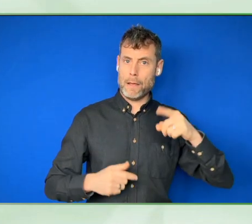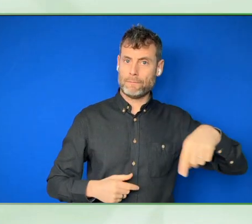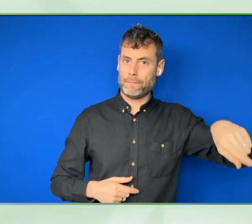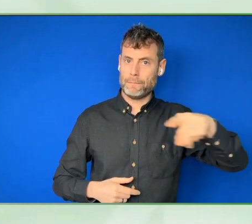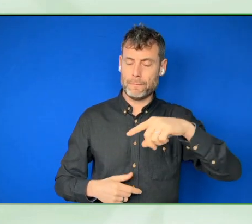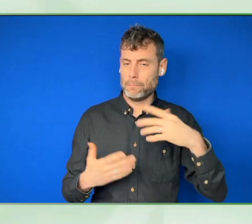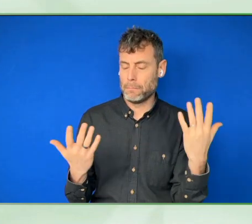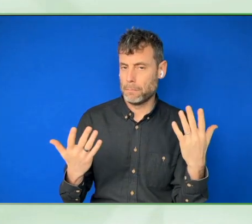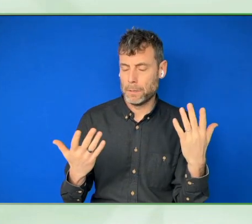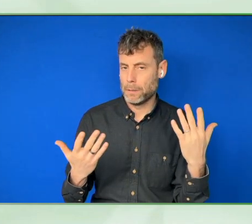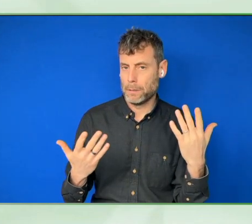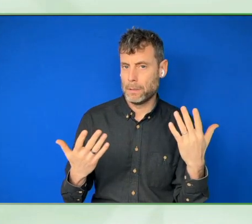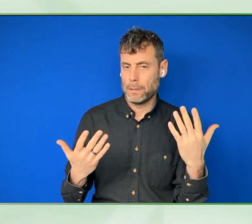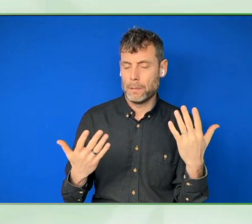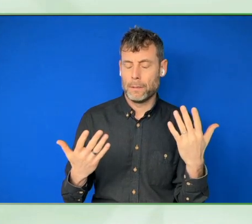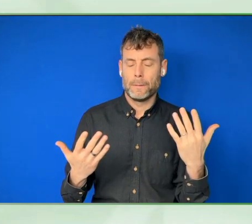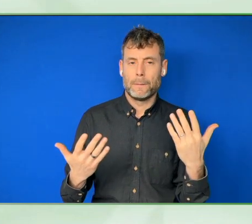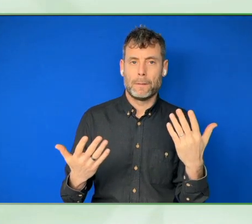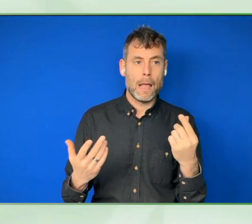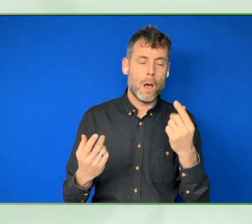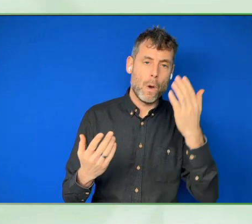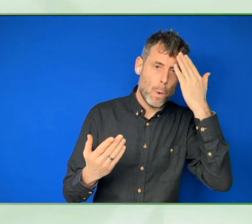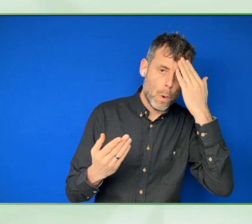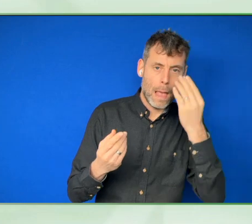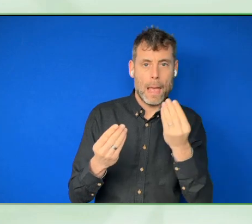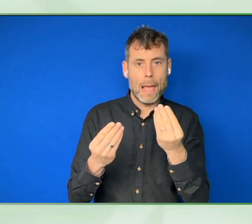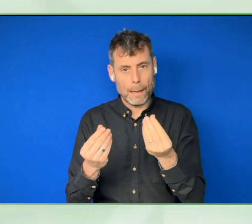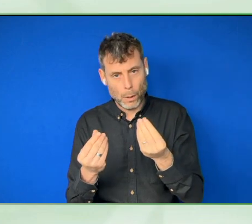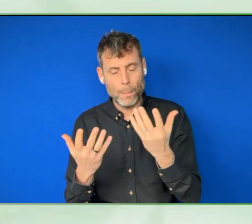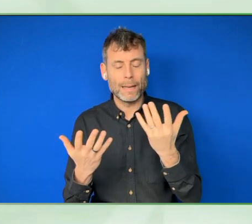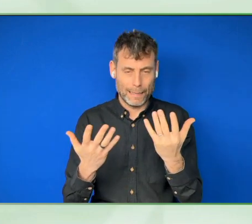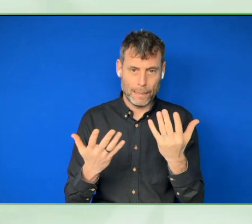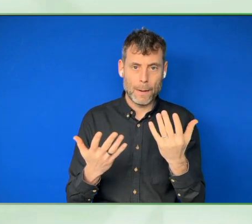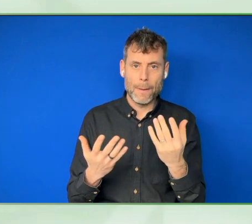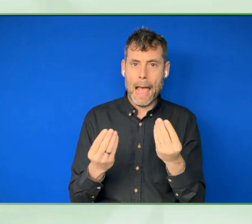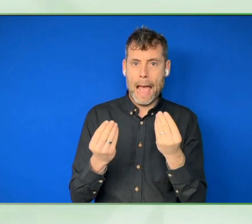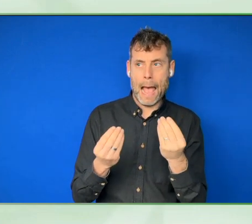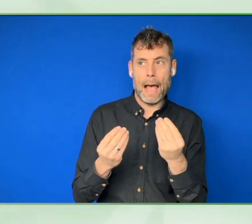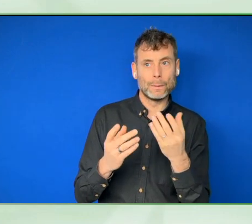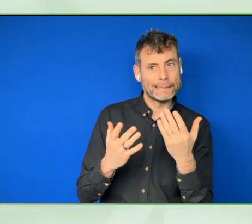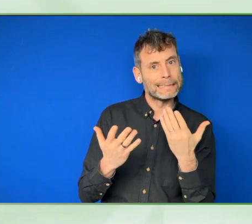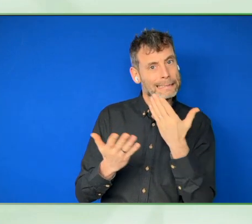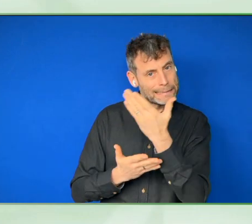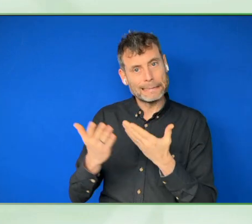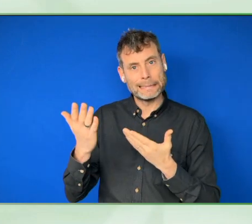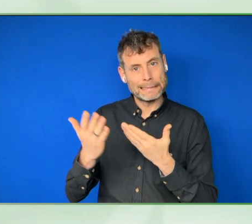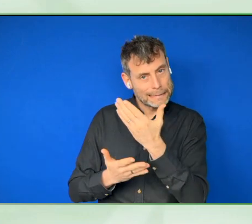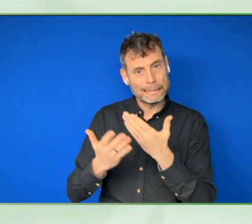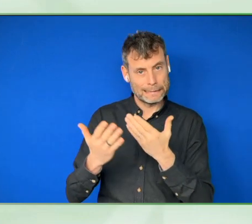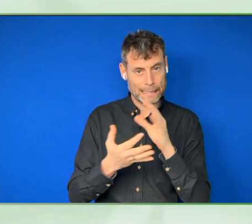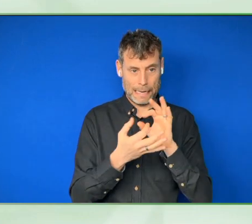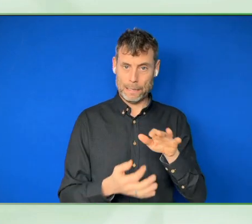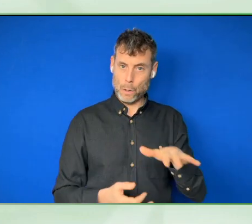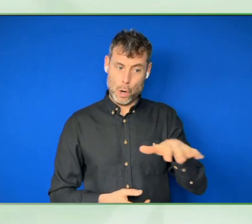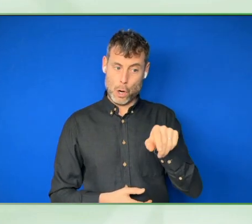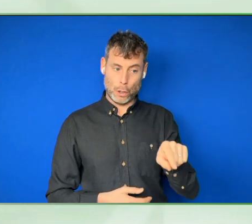the persuading factor will be, depending on the context. Thanks a lot. Rosario, we have folks probably watching and